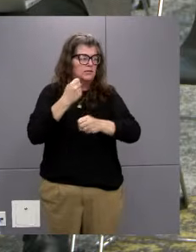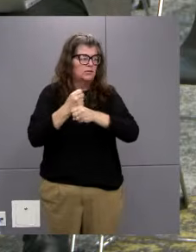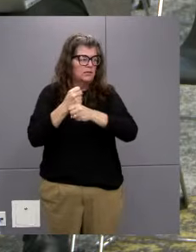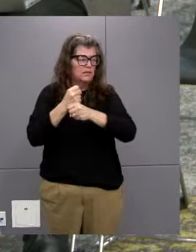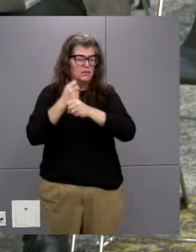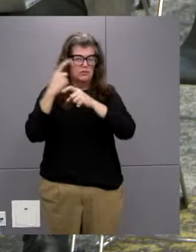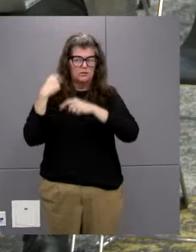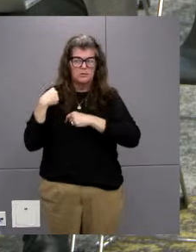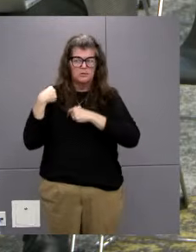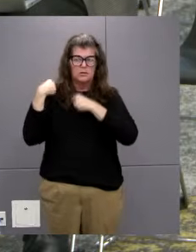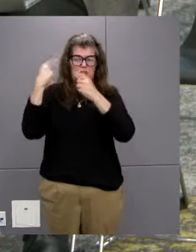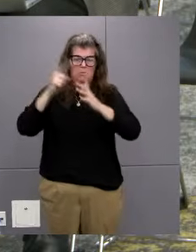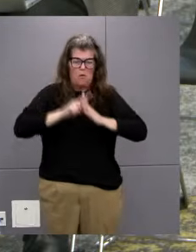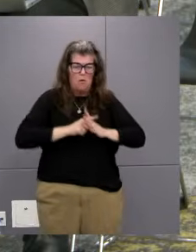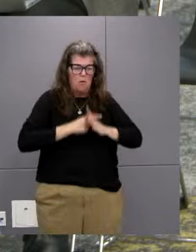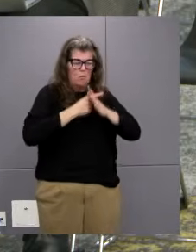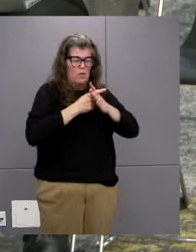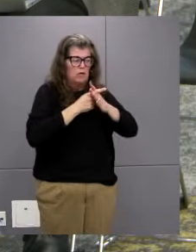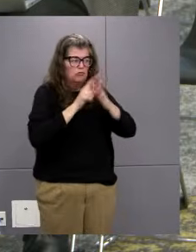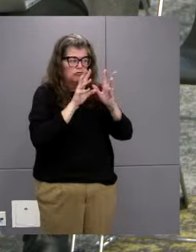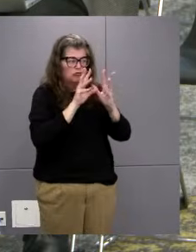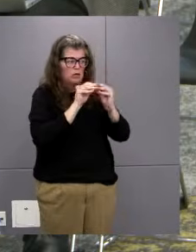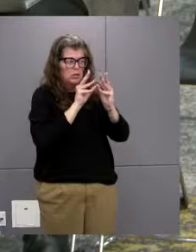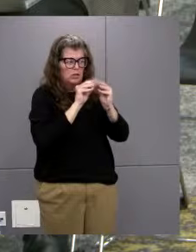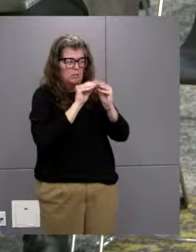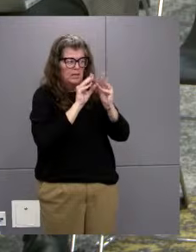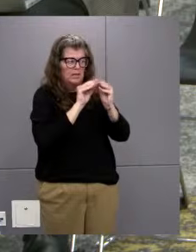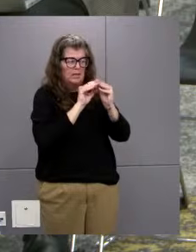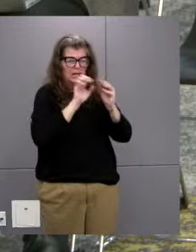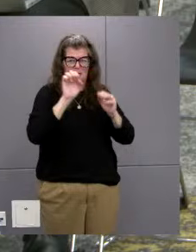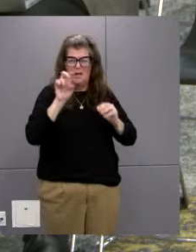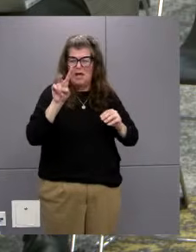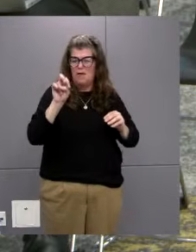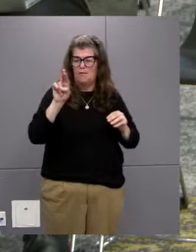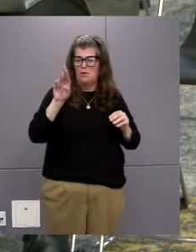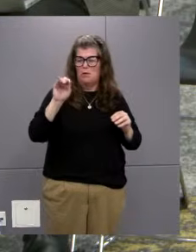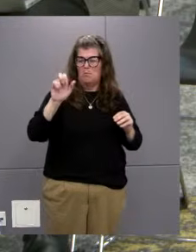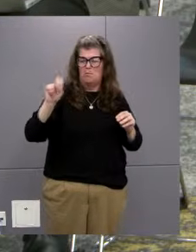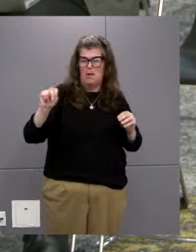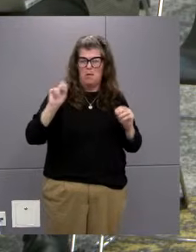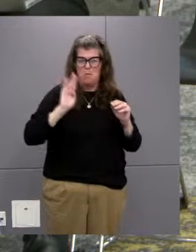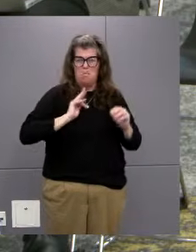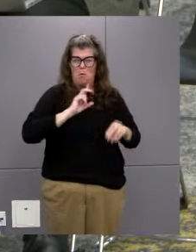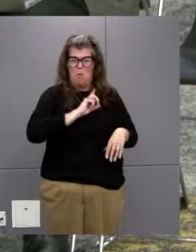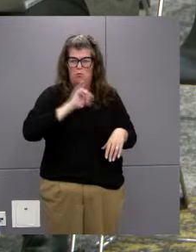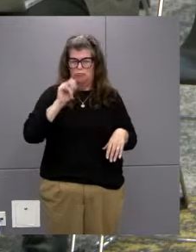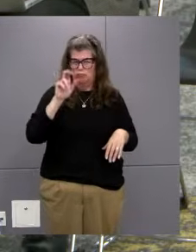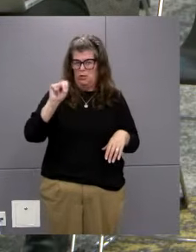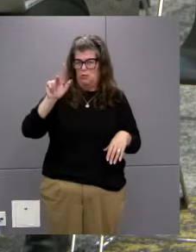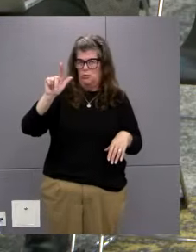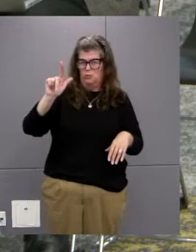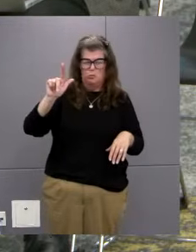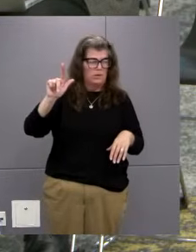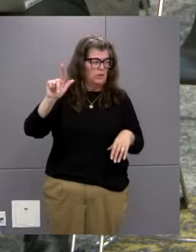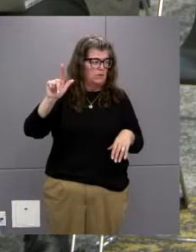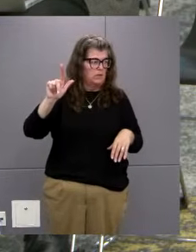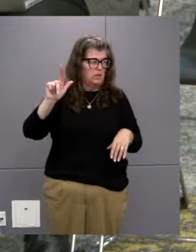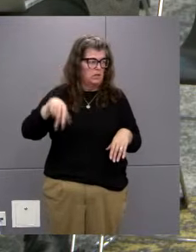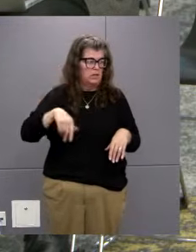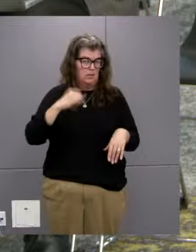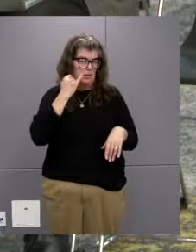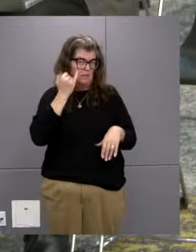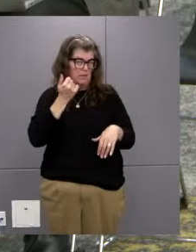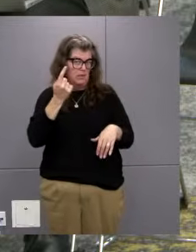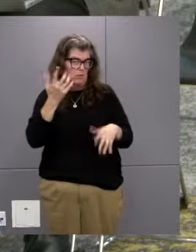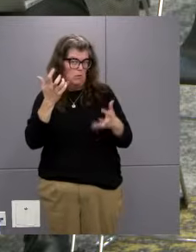from the original meeting of this of the Everman-led board in 2023 in January. And if anyone wants to know